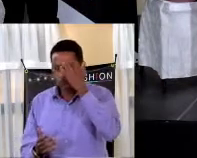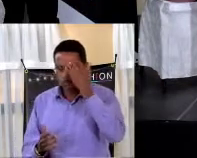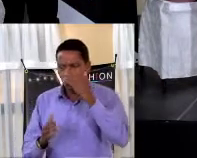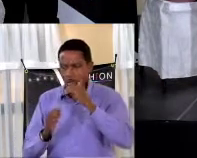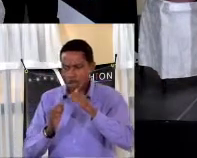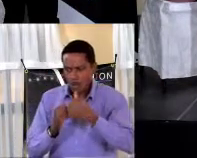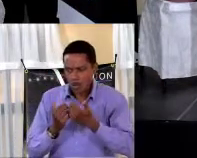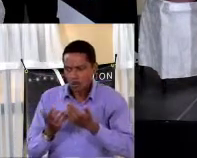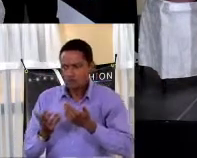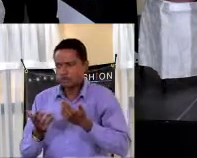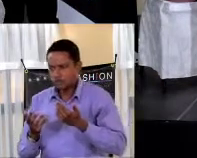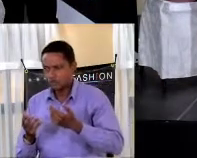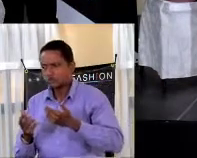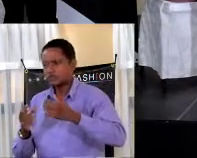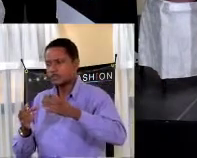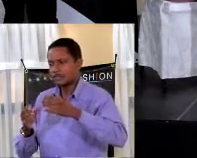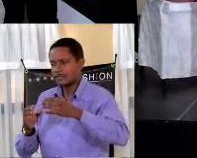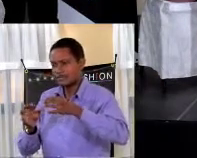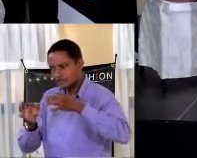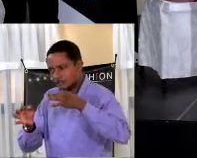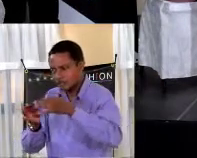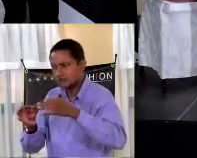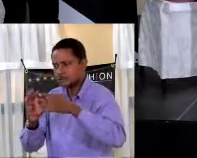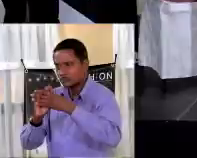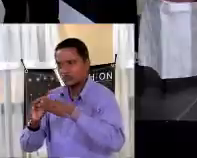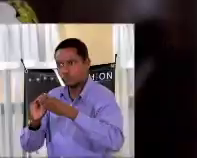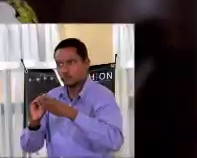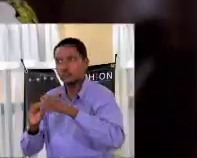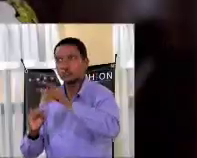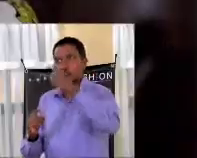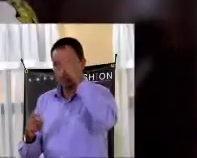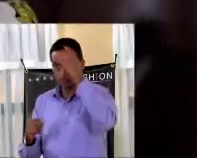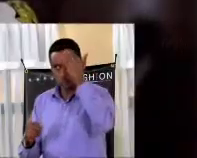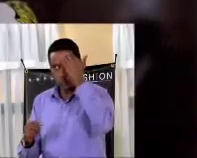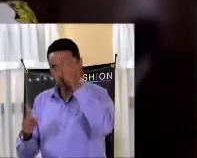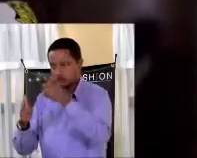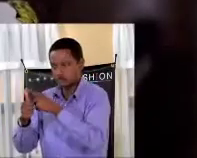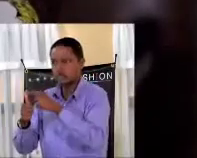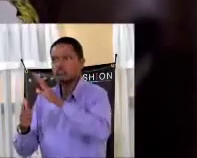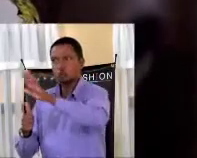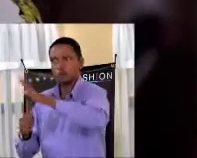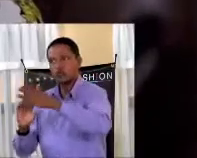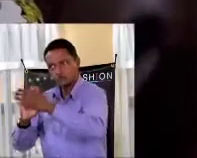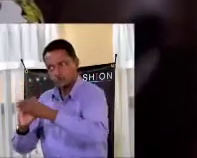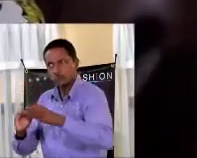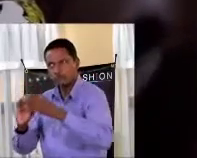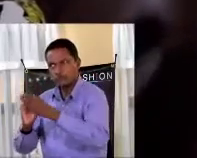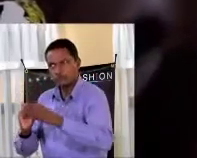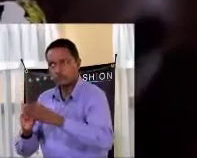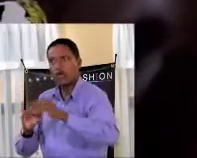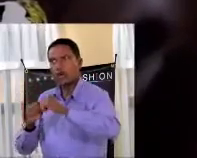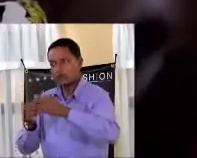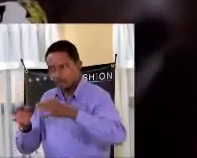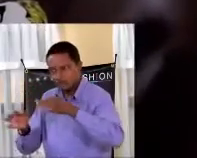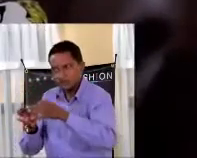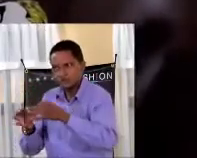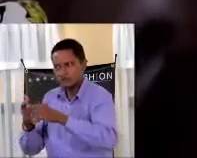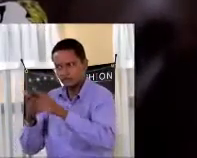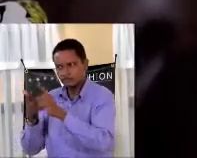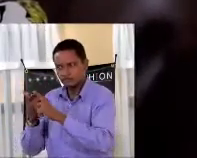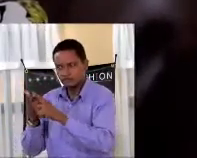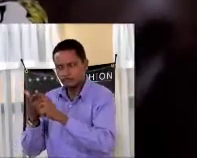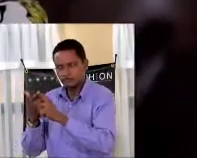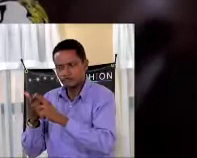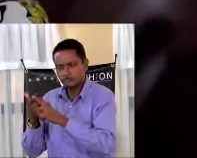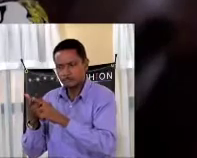product and we develop our brand story. So knowing your story, one. And two, if you're a contemporary brand in